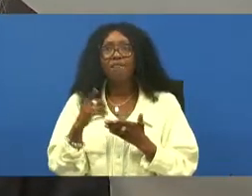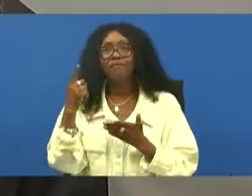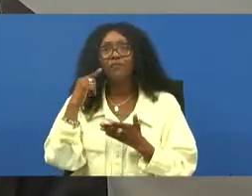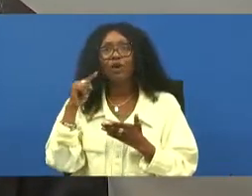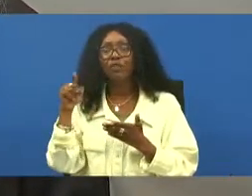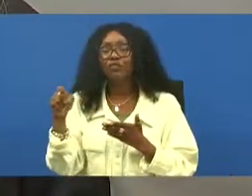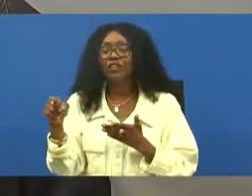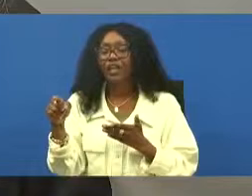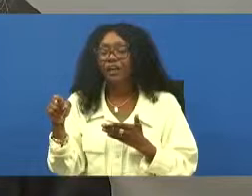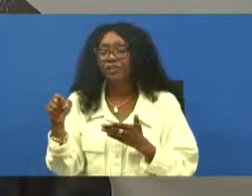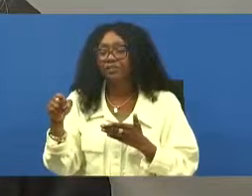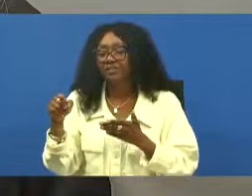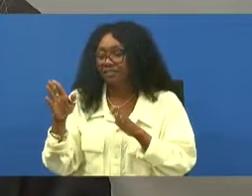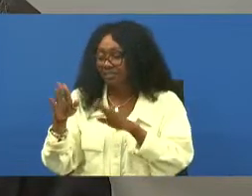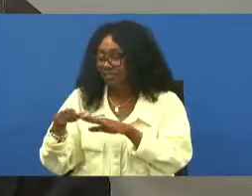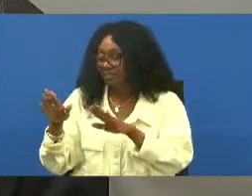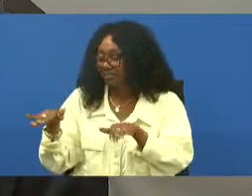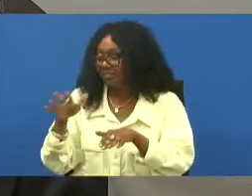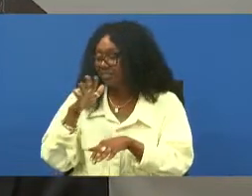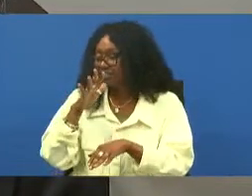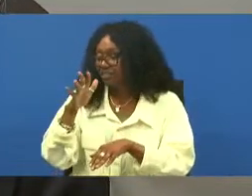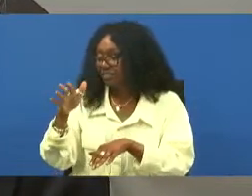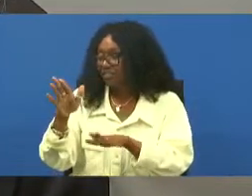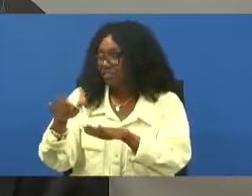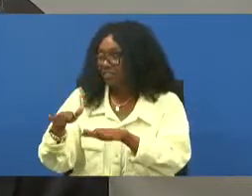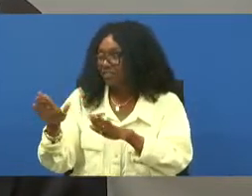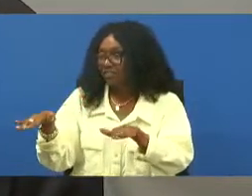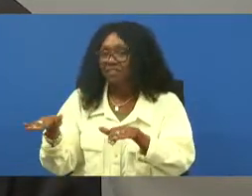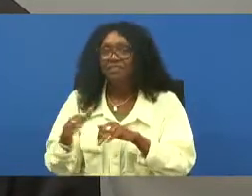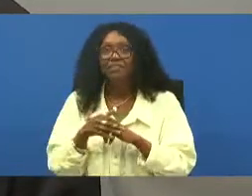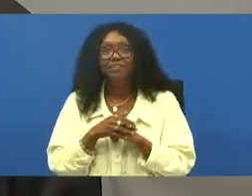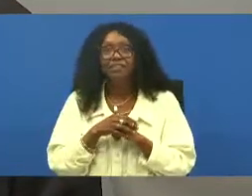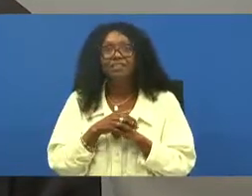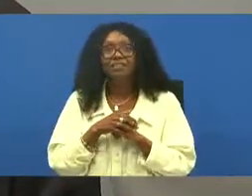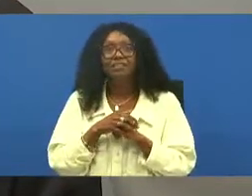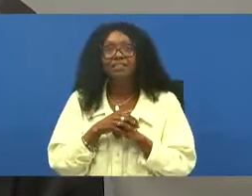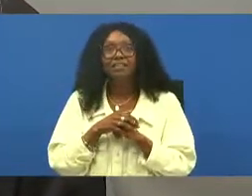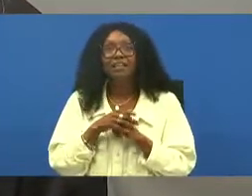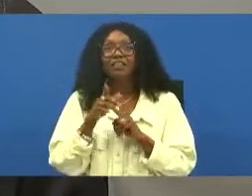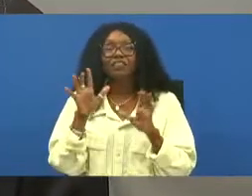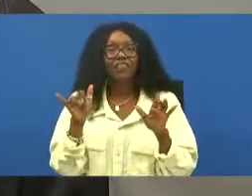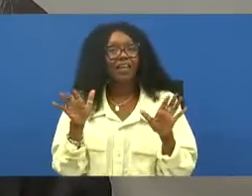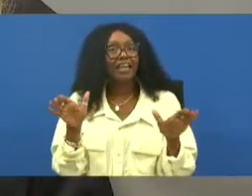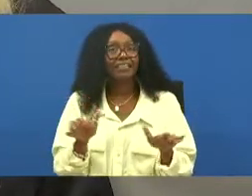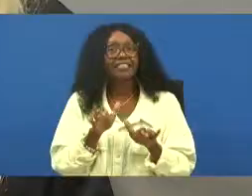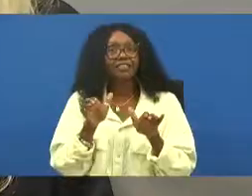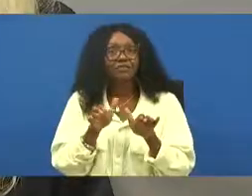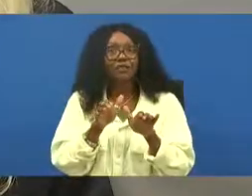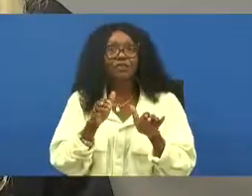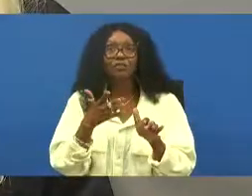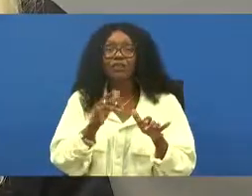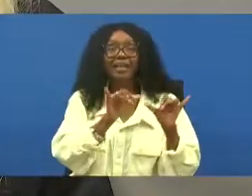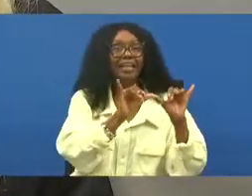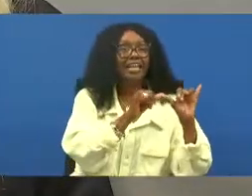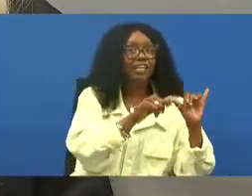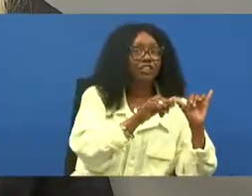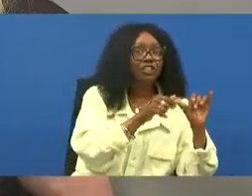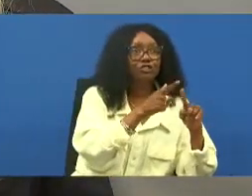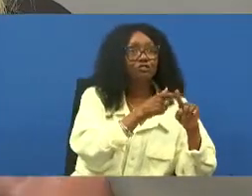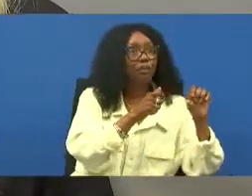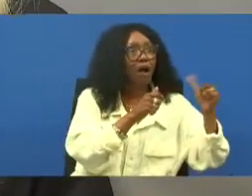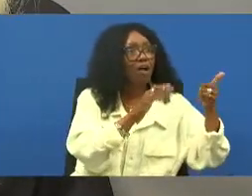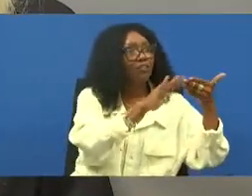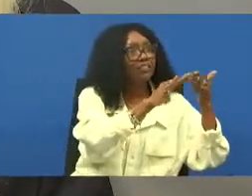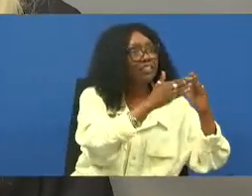their grandchildren here in the future. An entertainment opportunity that may get engineers from other cities,